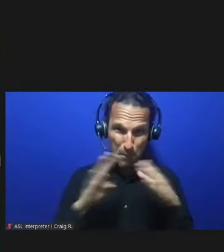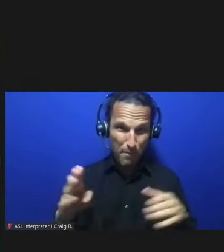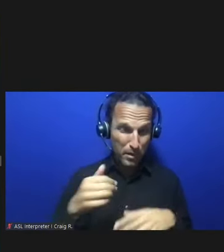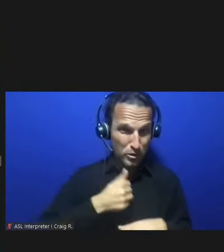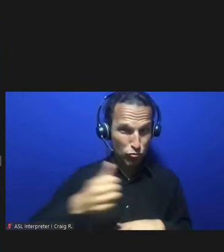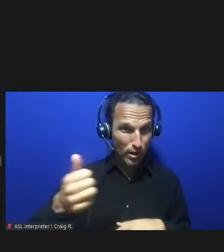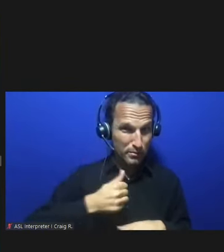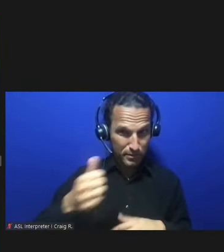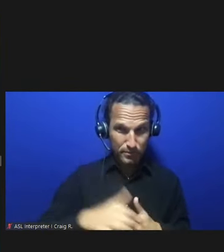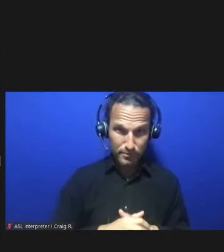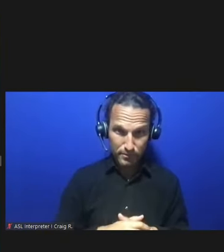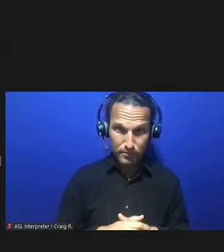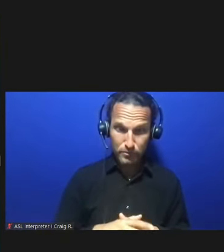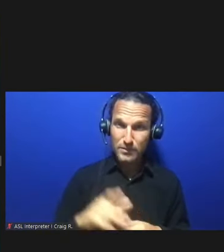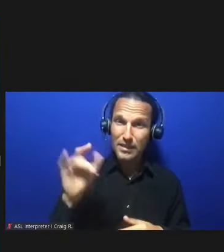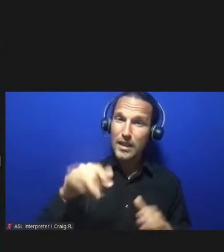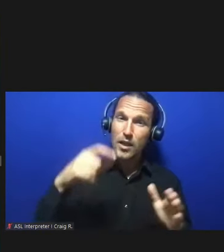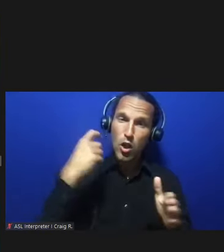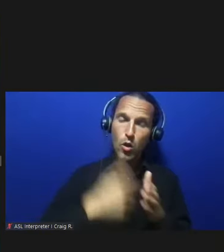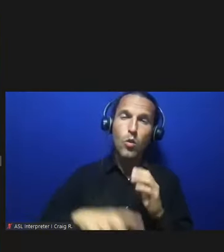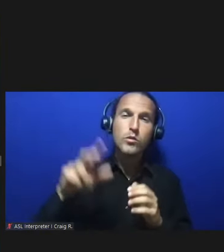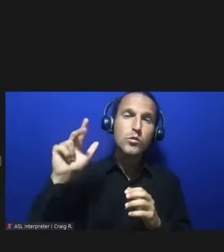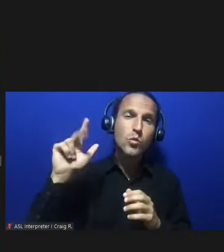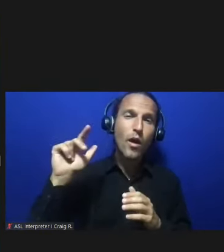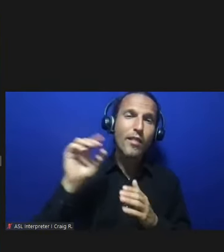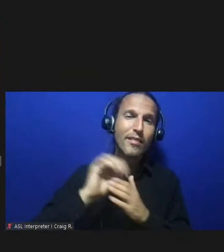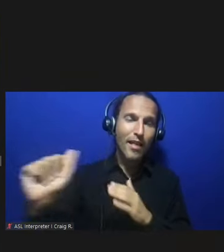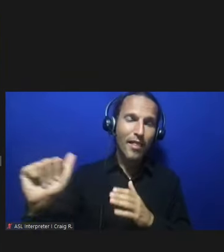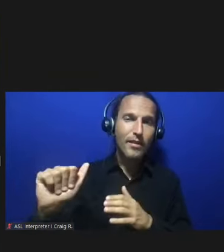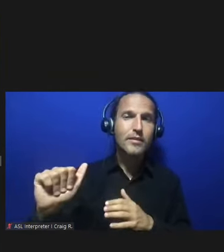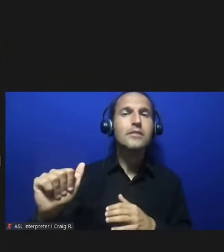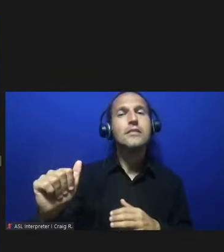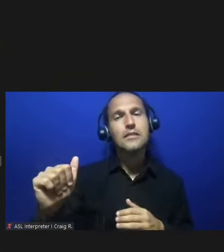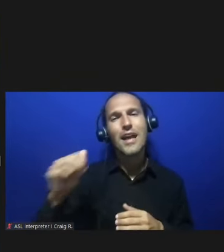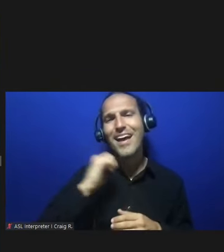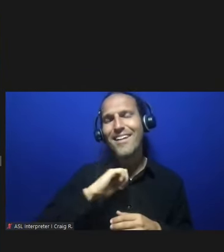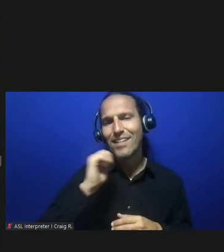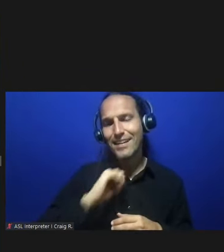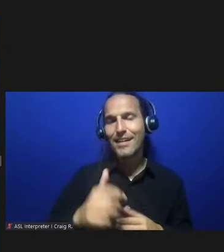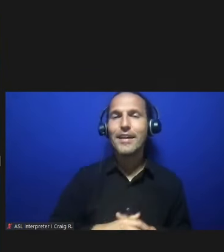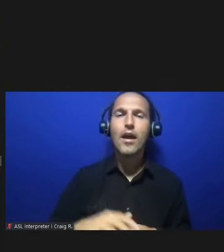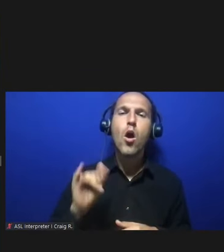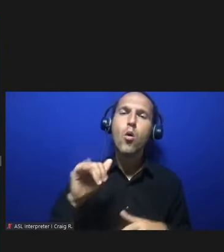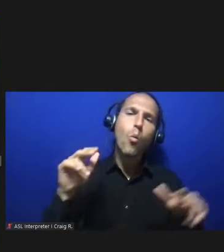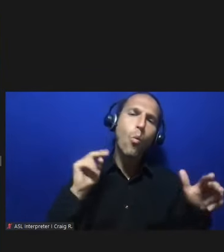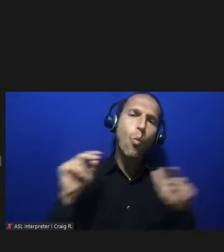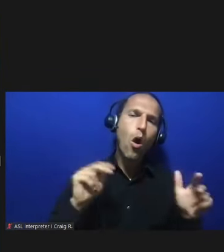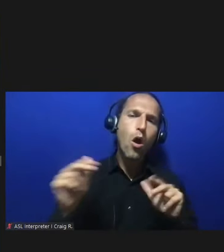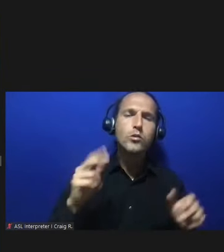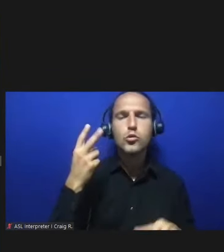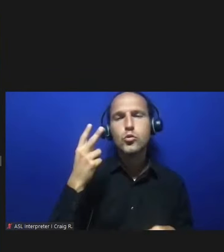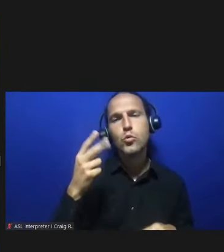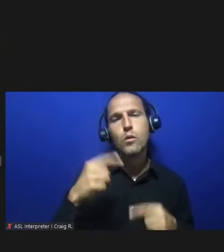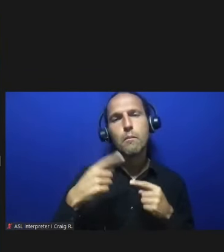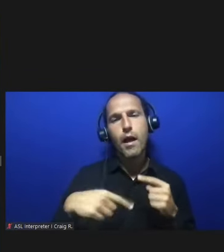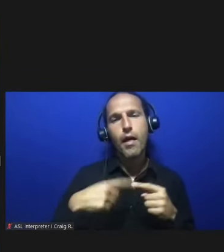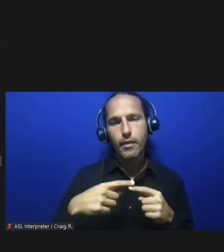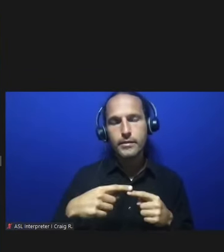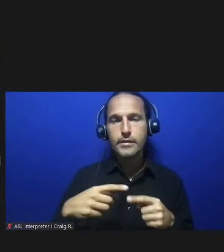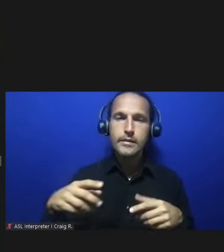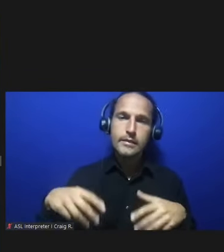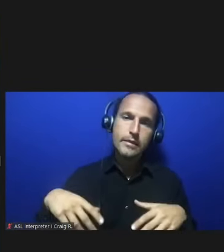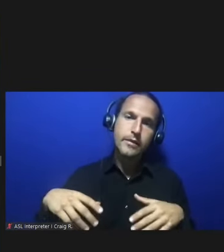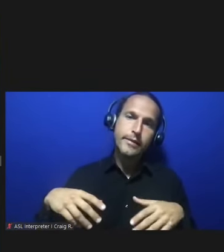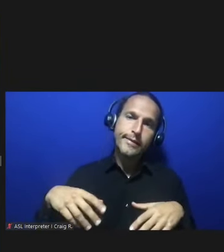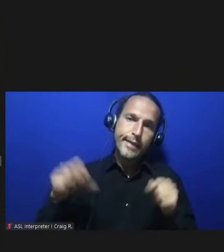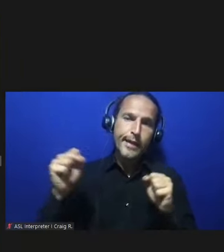transportation at a cost of $23.50 a day, along with walking over 2 miles, taking two